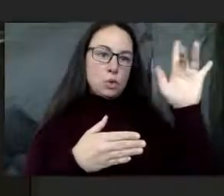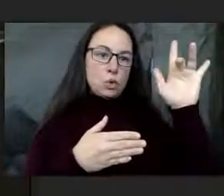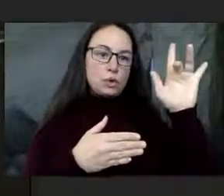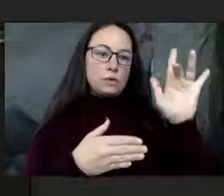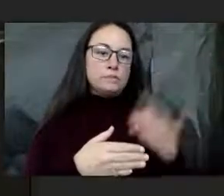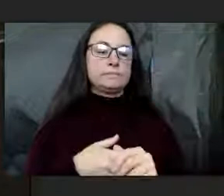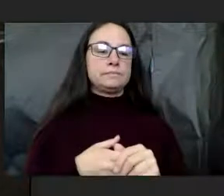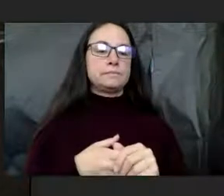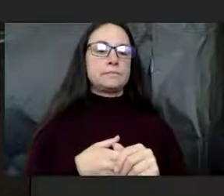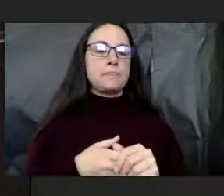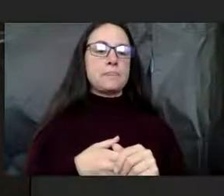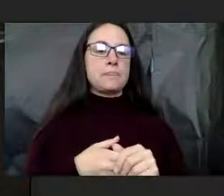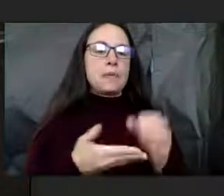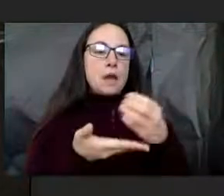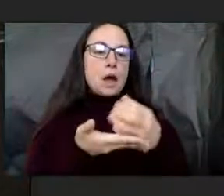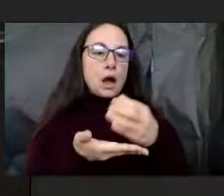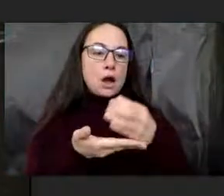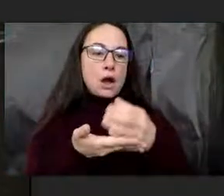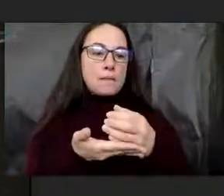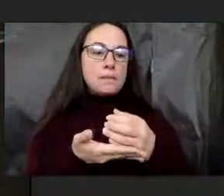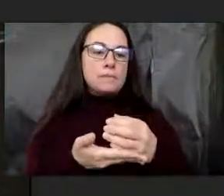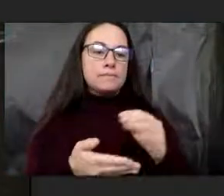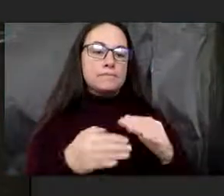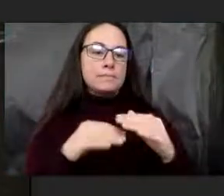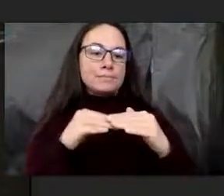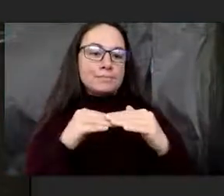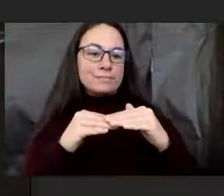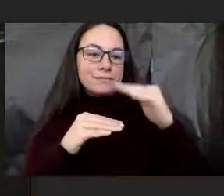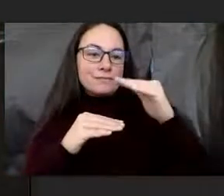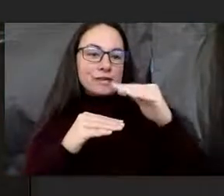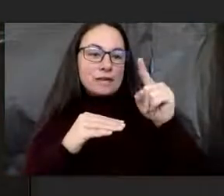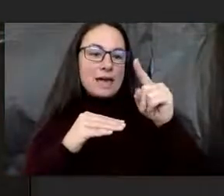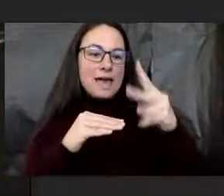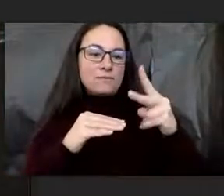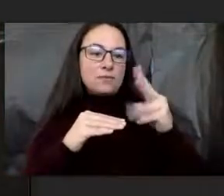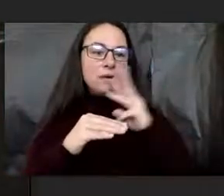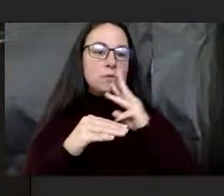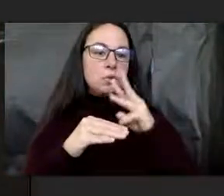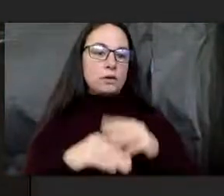You will need a small cup half filled with water.